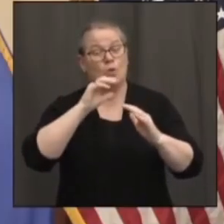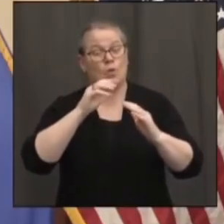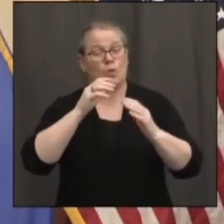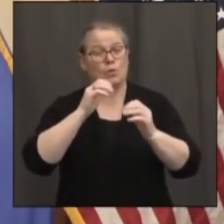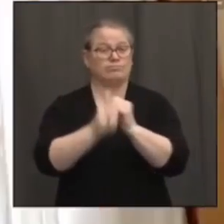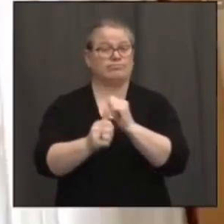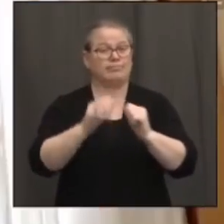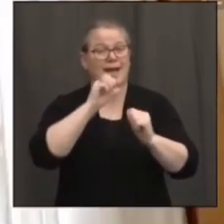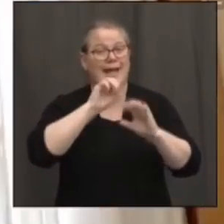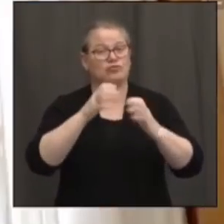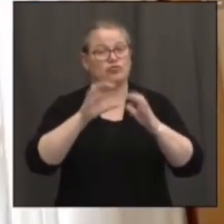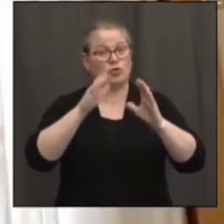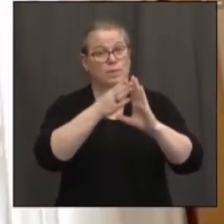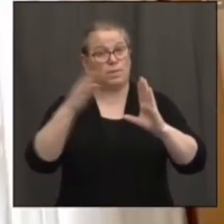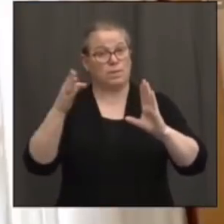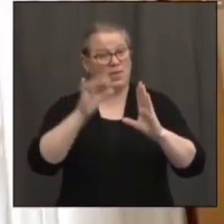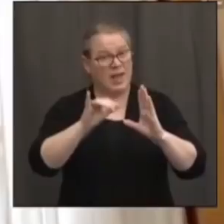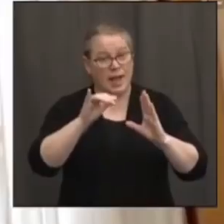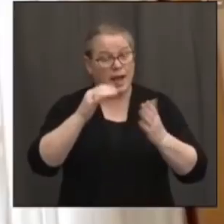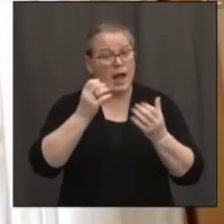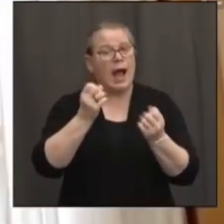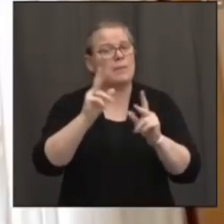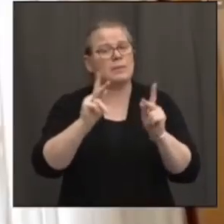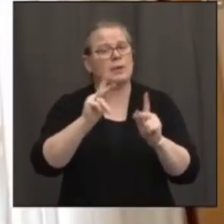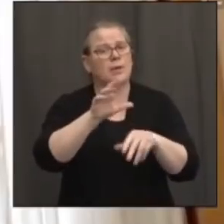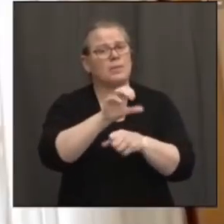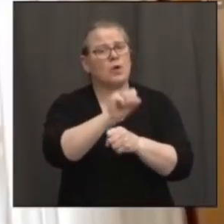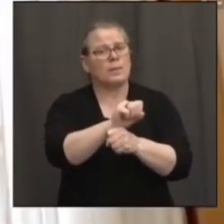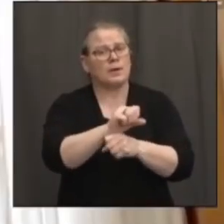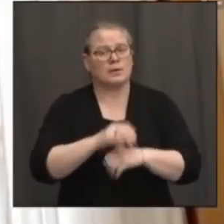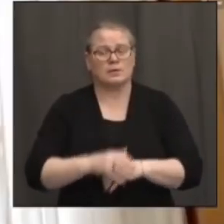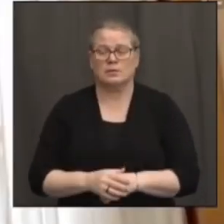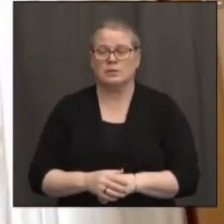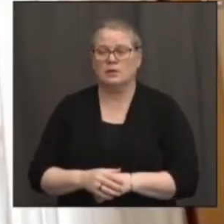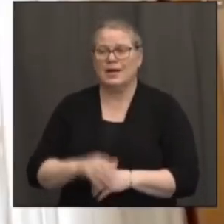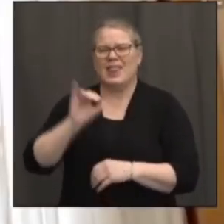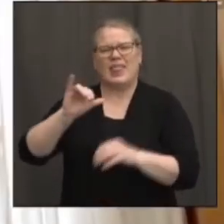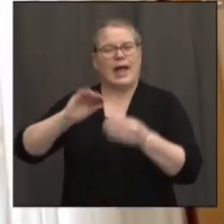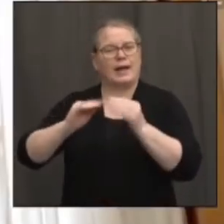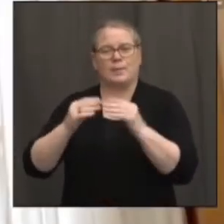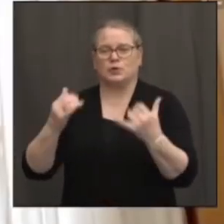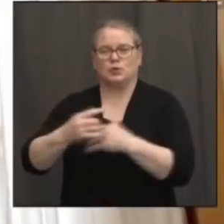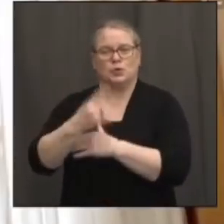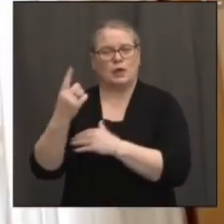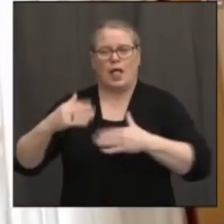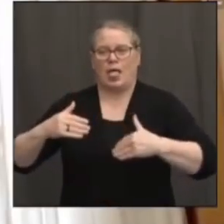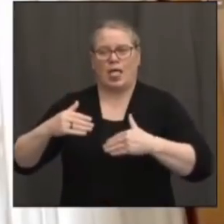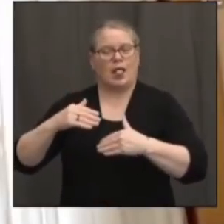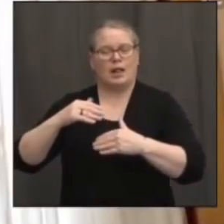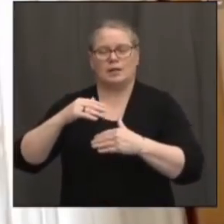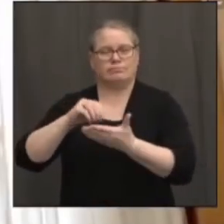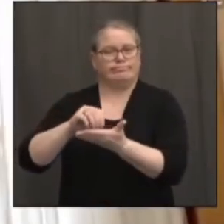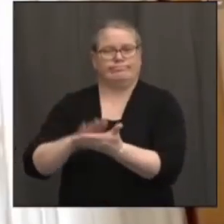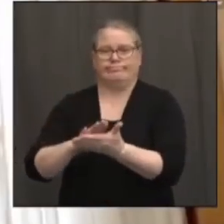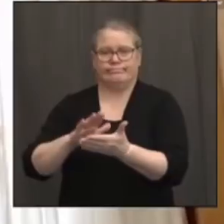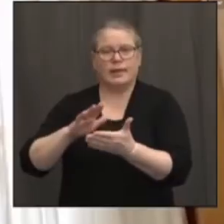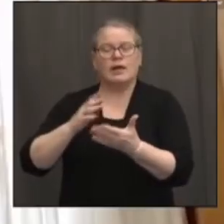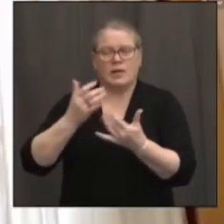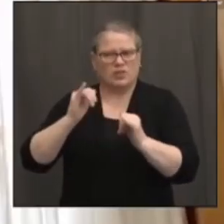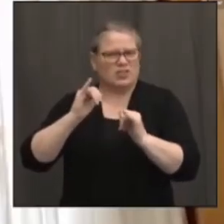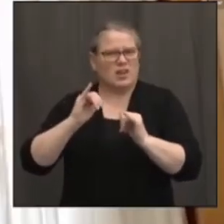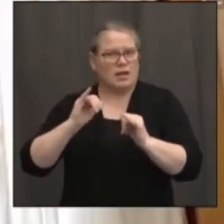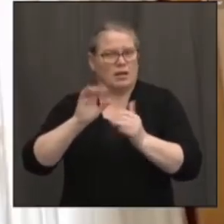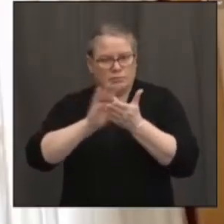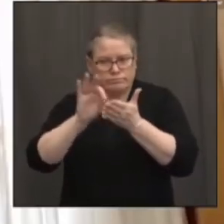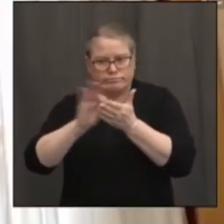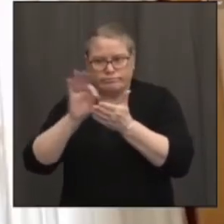We don't have a precise number yet. Providers are working through their backlogs. We know it's in the tens of thousands of people who booked appointments today. And as the governor